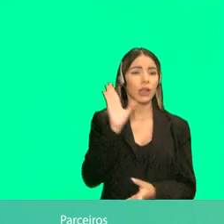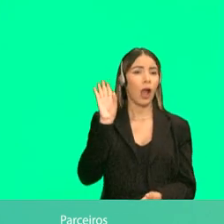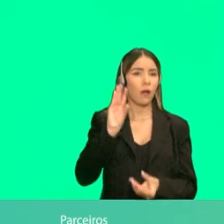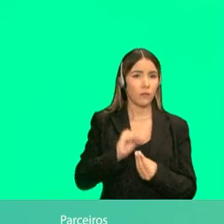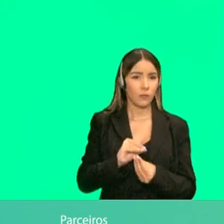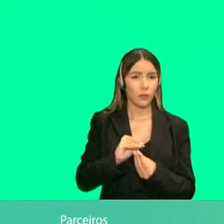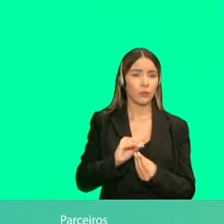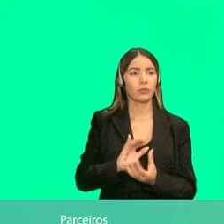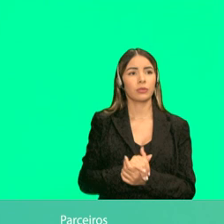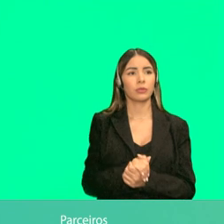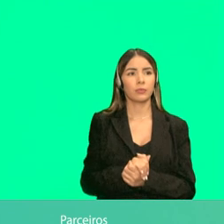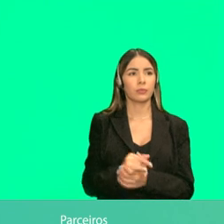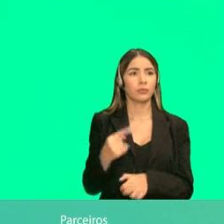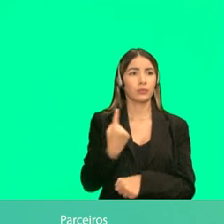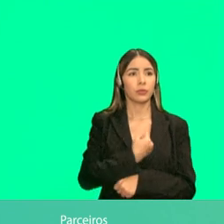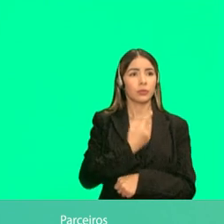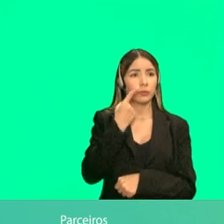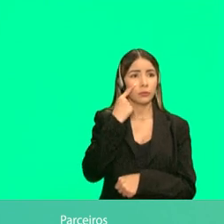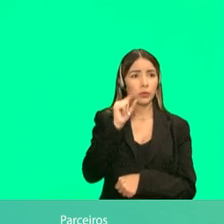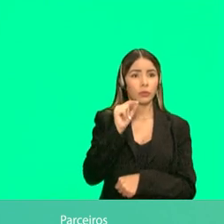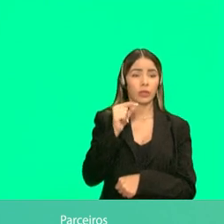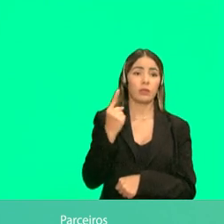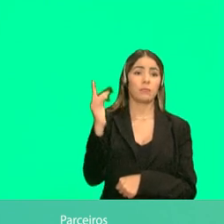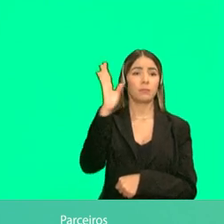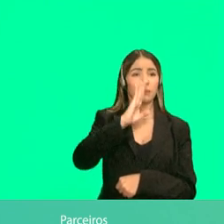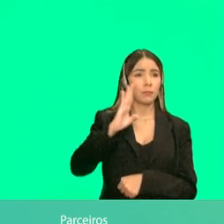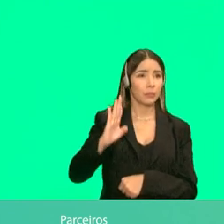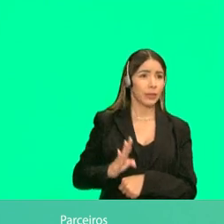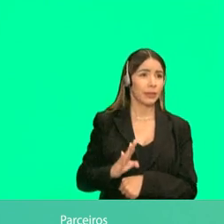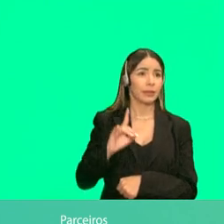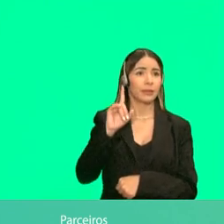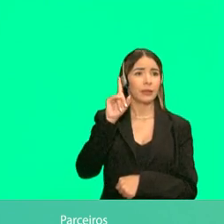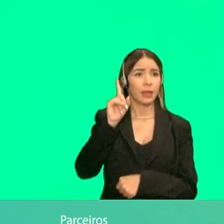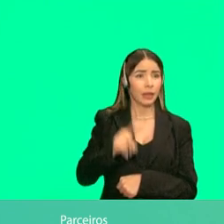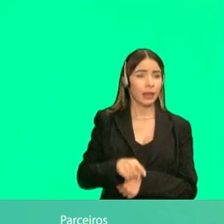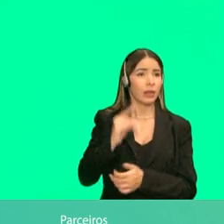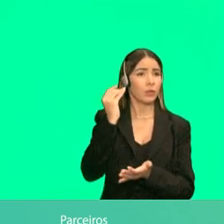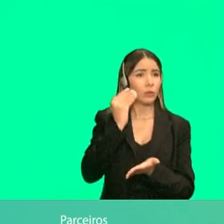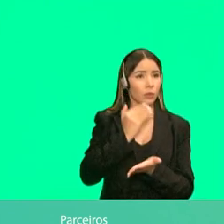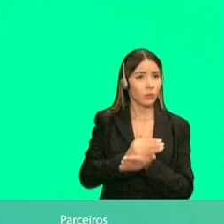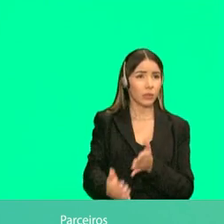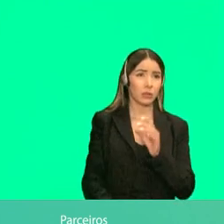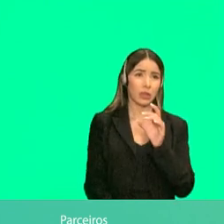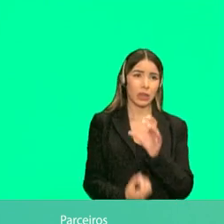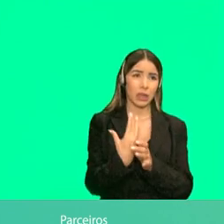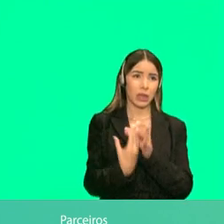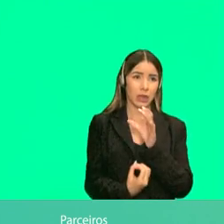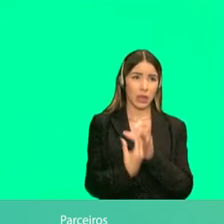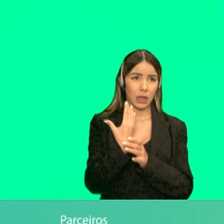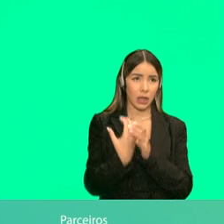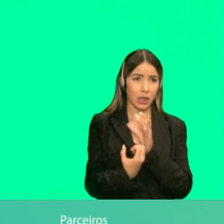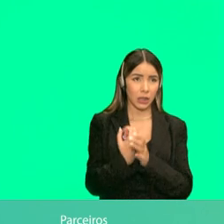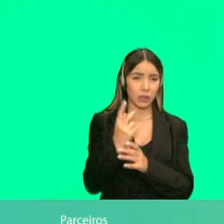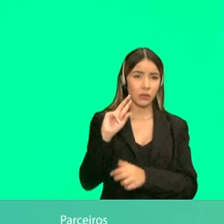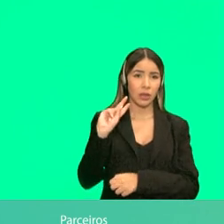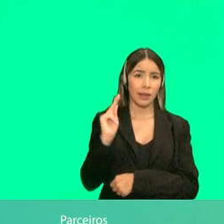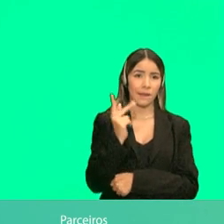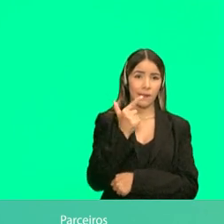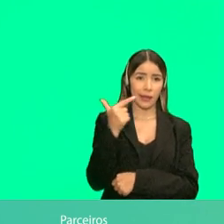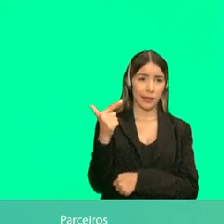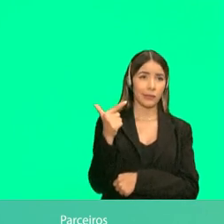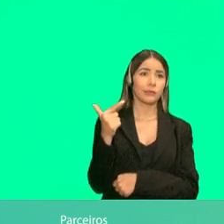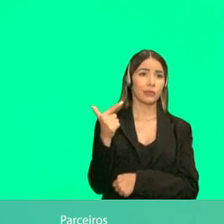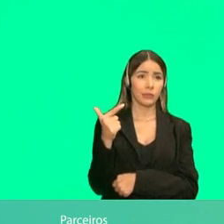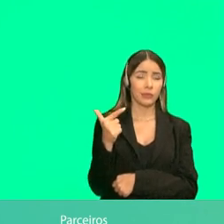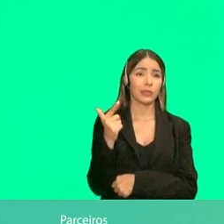with piloting, even in Europe, where we have subsidies, so it's a great challenge. And I think